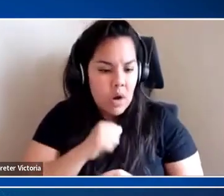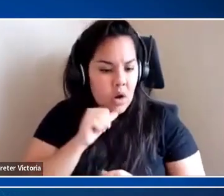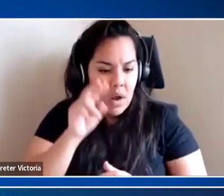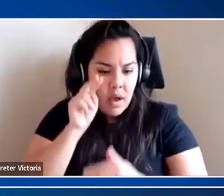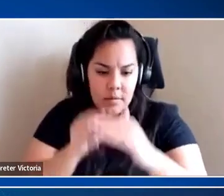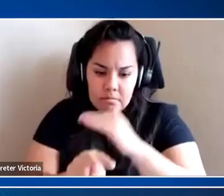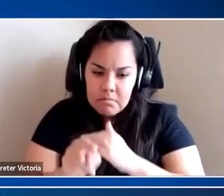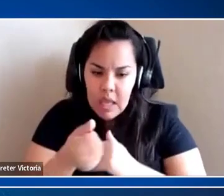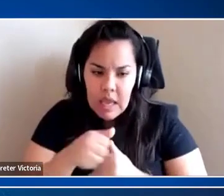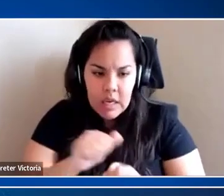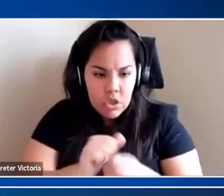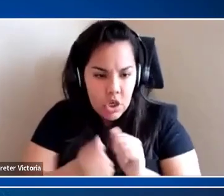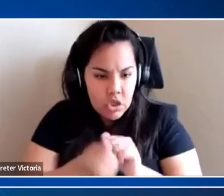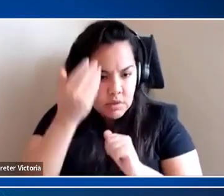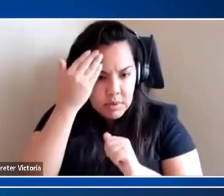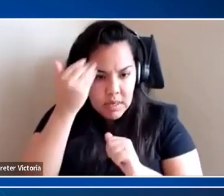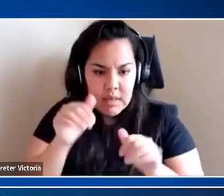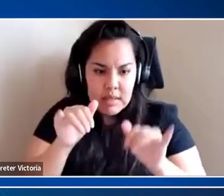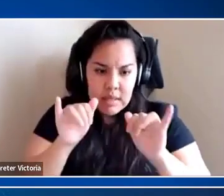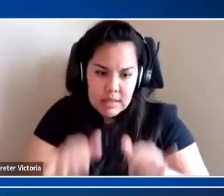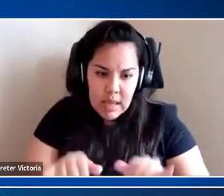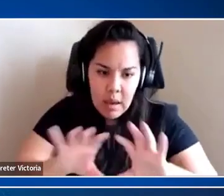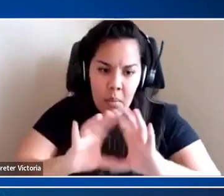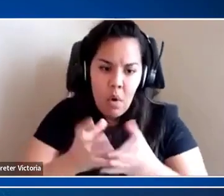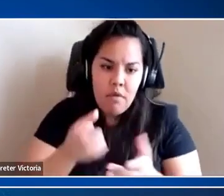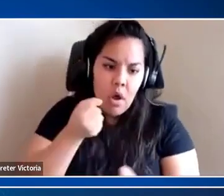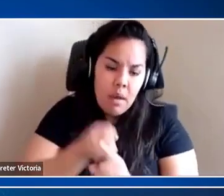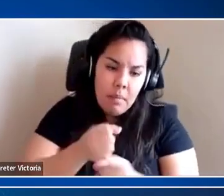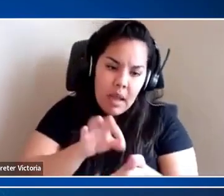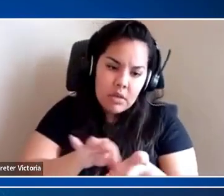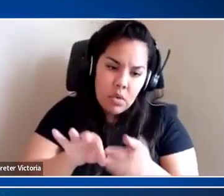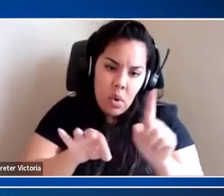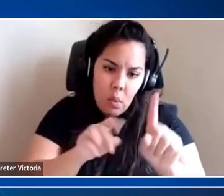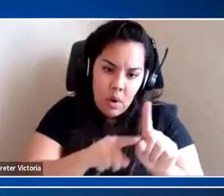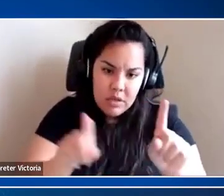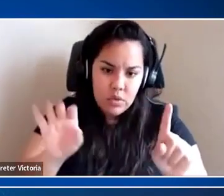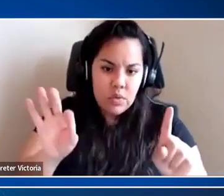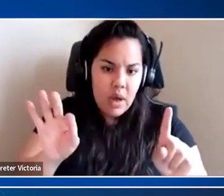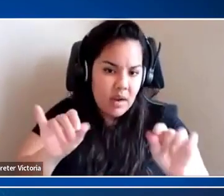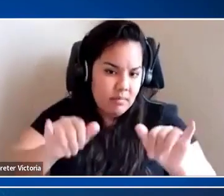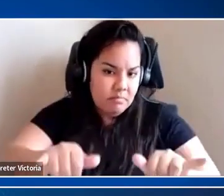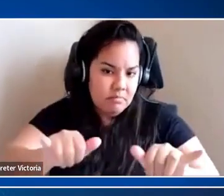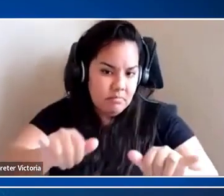changes, since the same overall impact score of 1 to 9 will still be used.